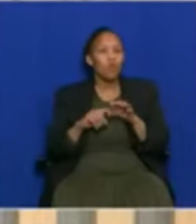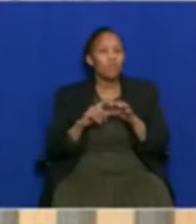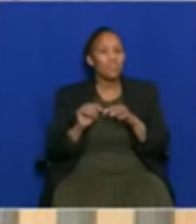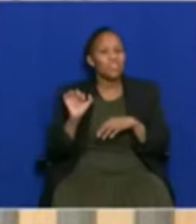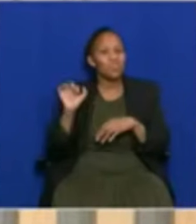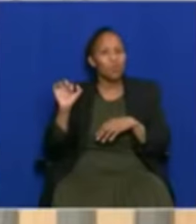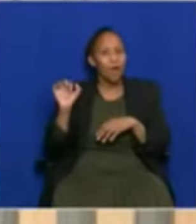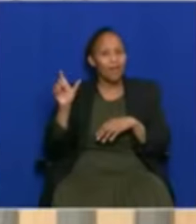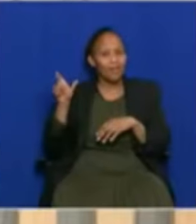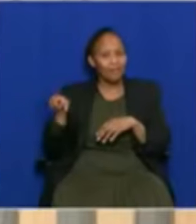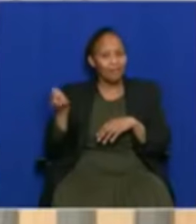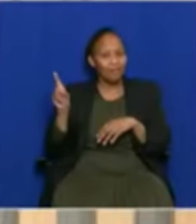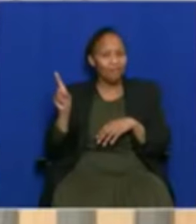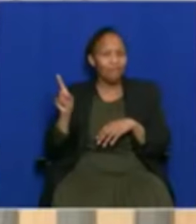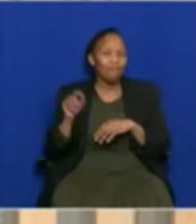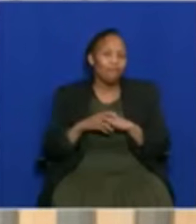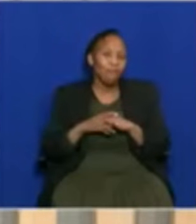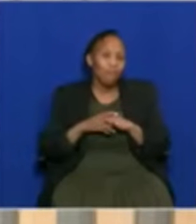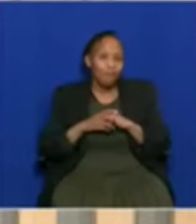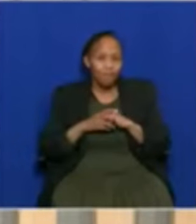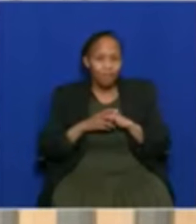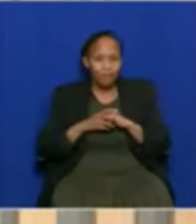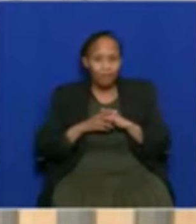In all